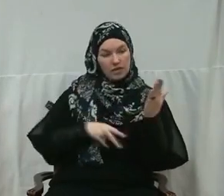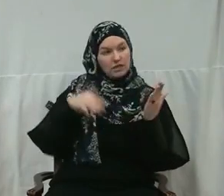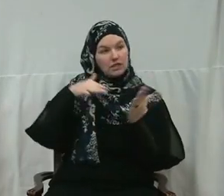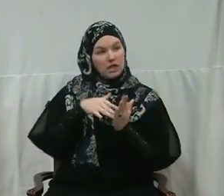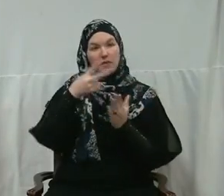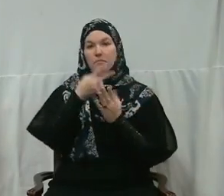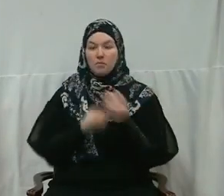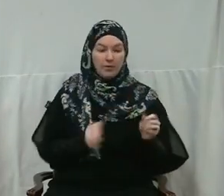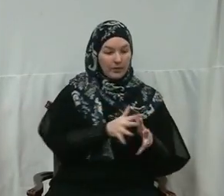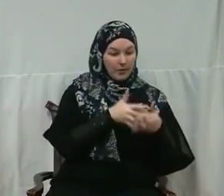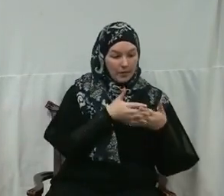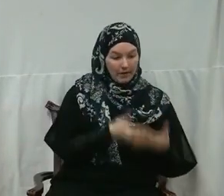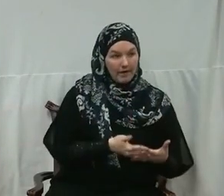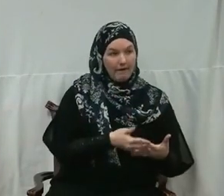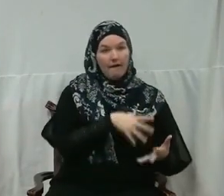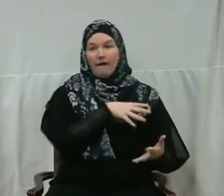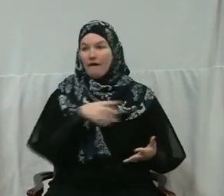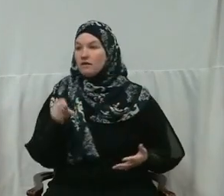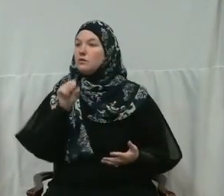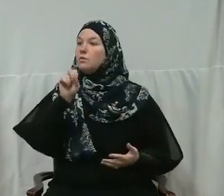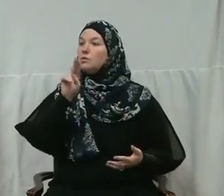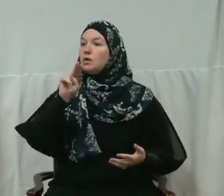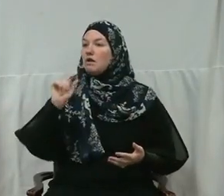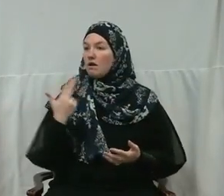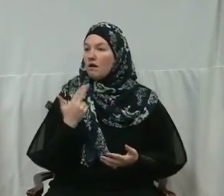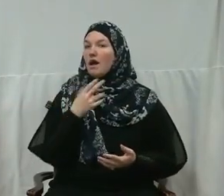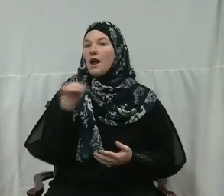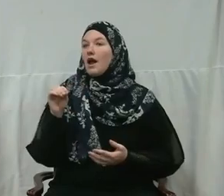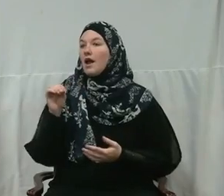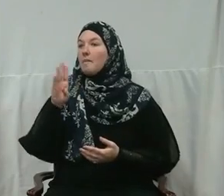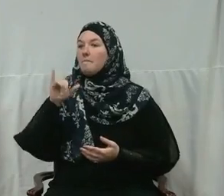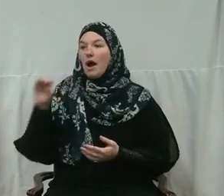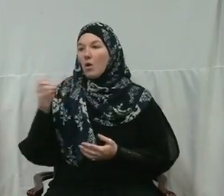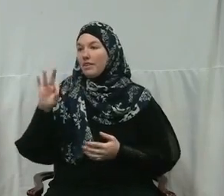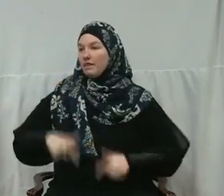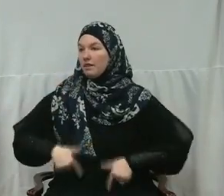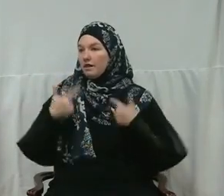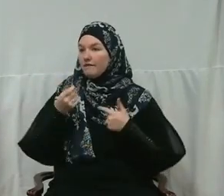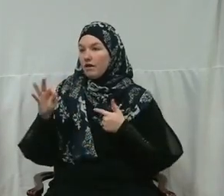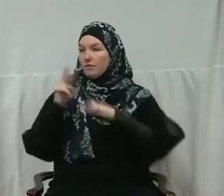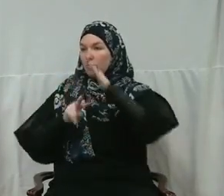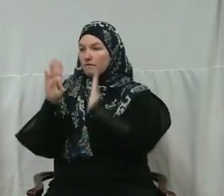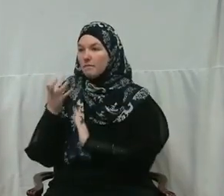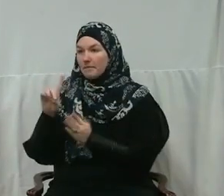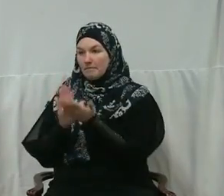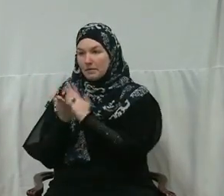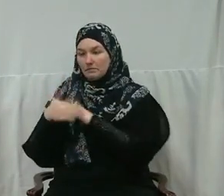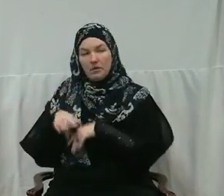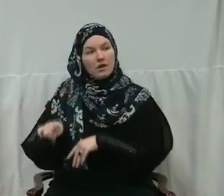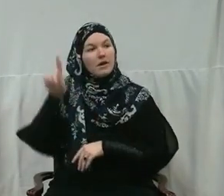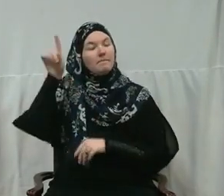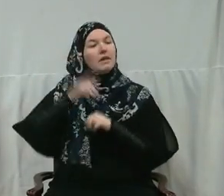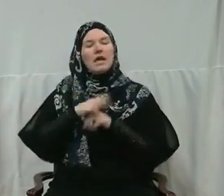both the Quran and the Sunnah and the biography and the life of the Prophet sallallahu alaihi wasallam that he